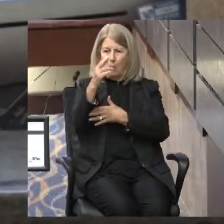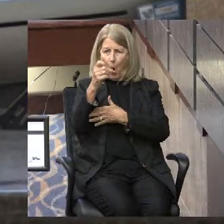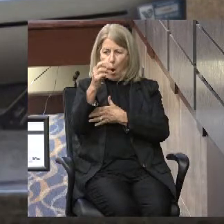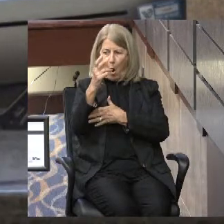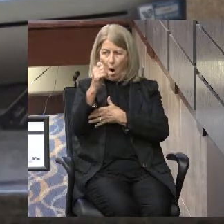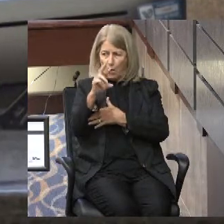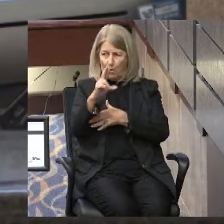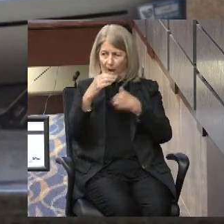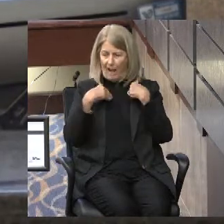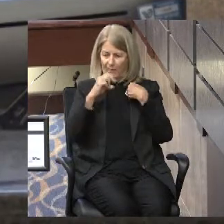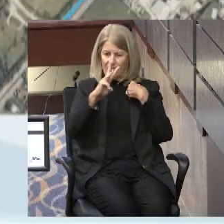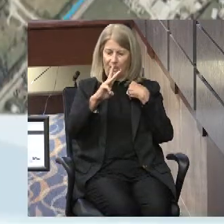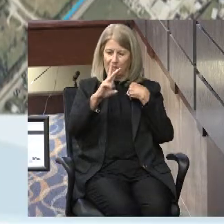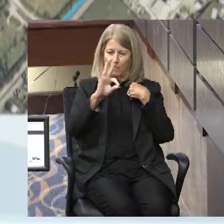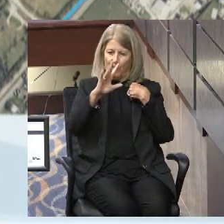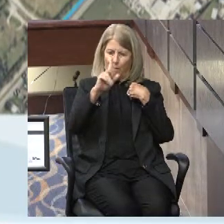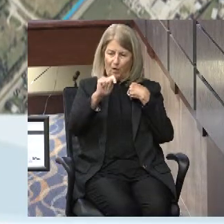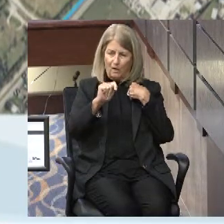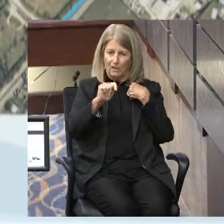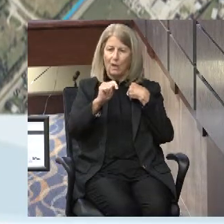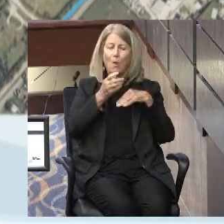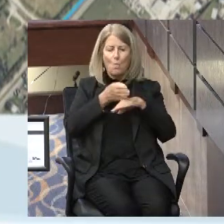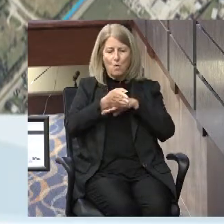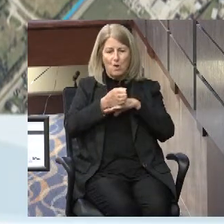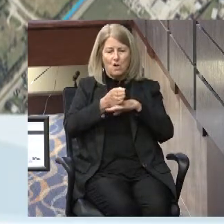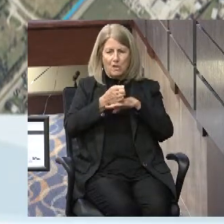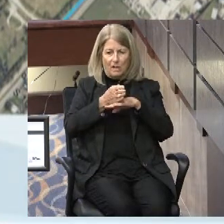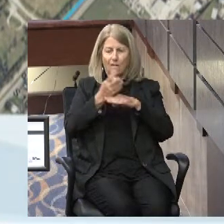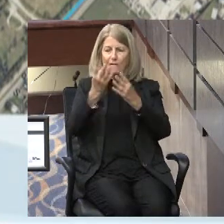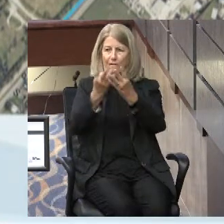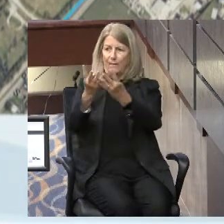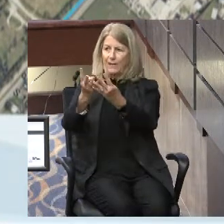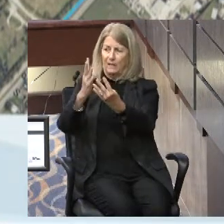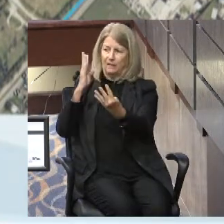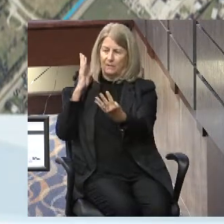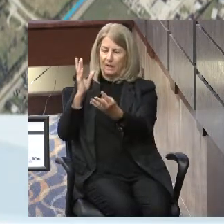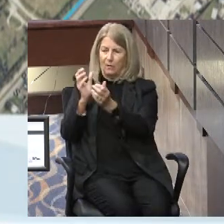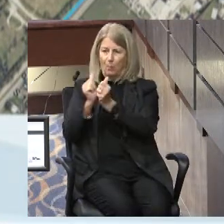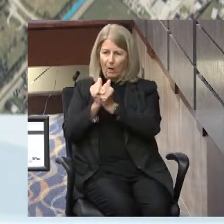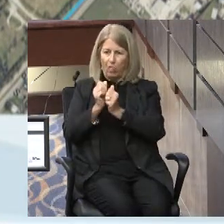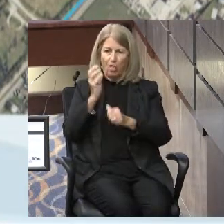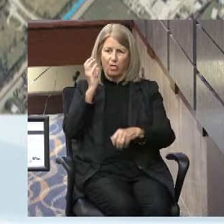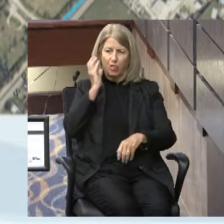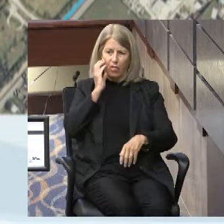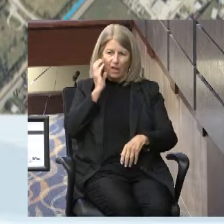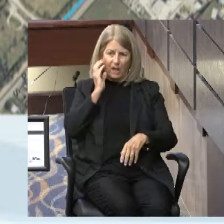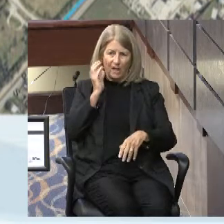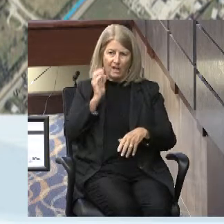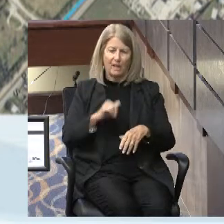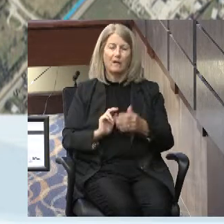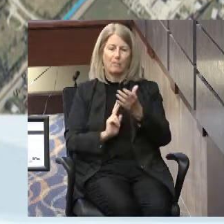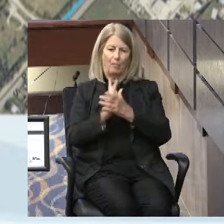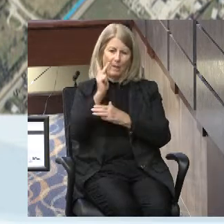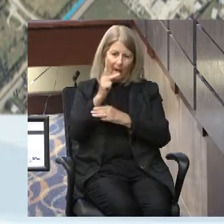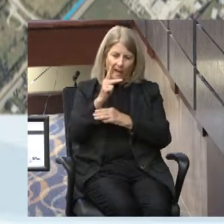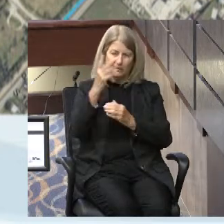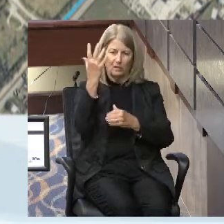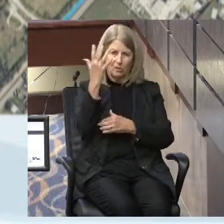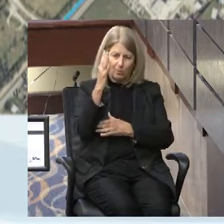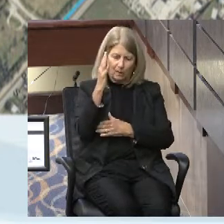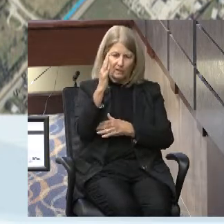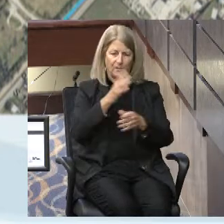a 6-foot wooden fence with dense vegetation as previously described that is